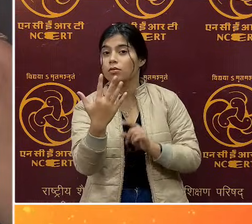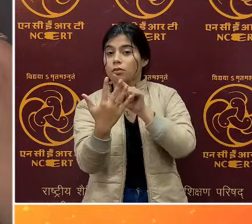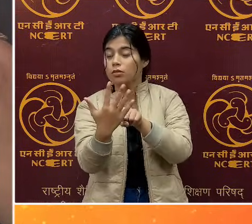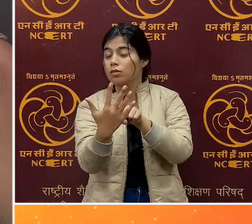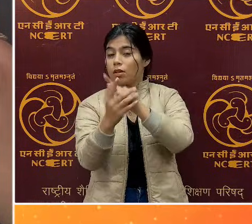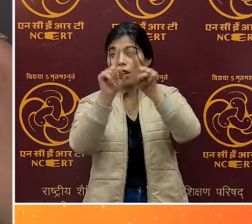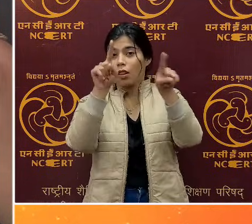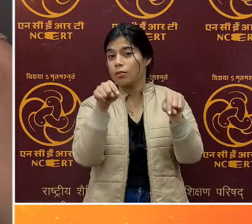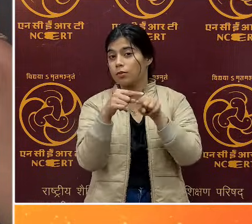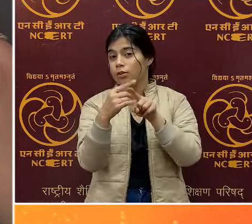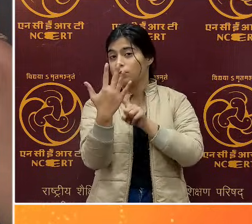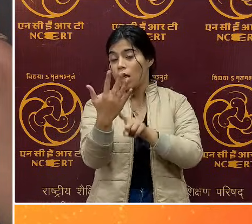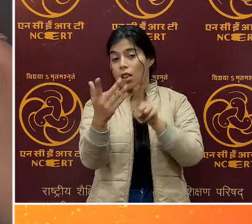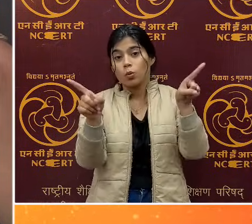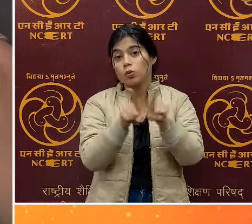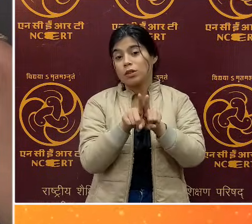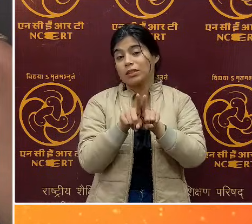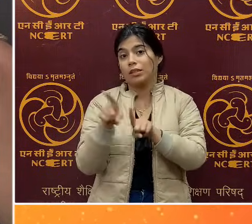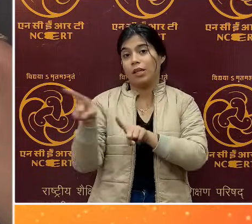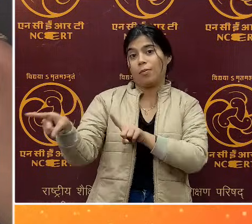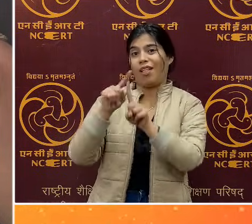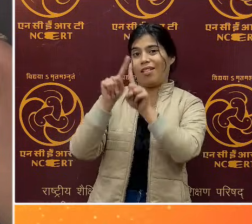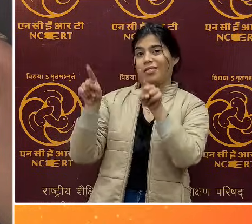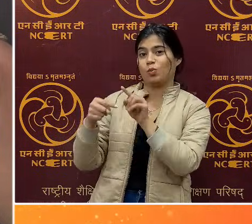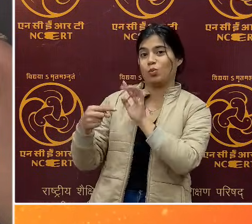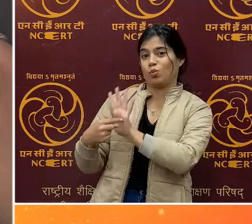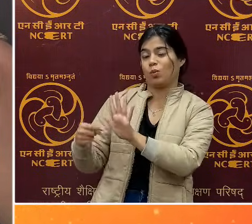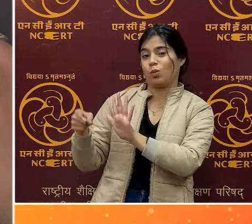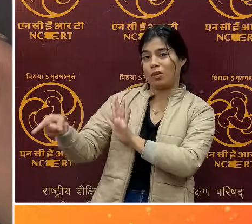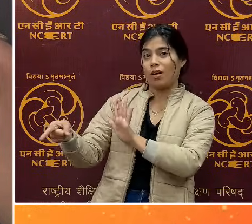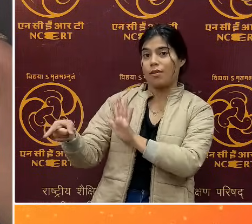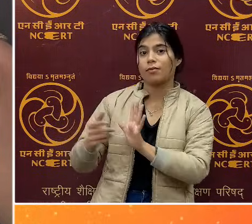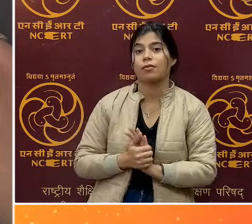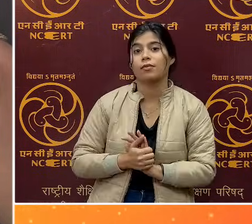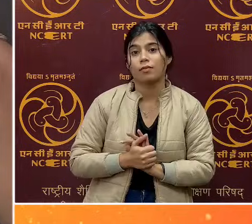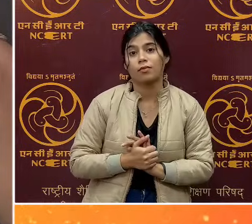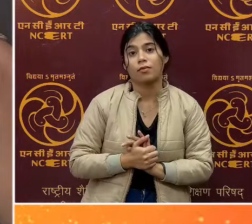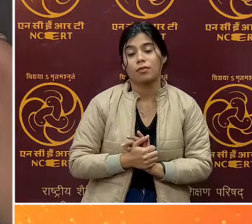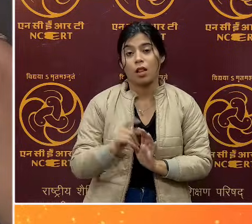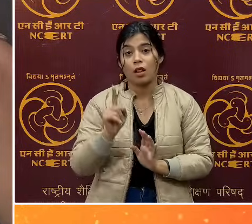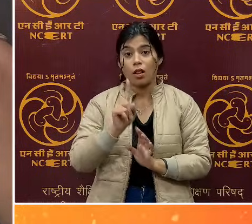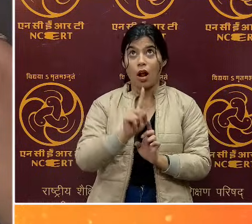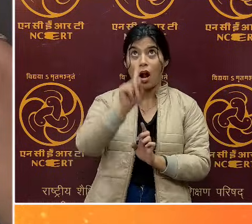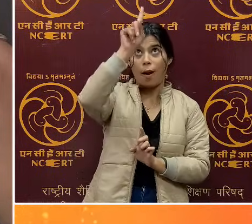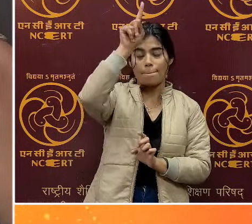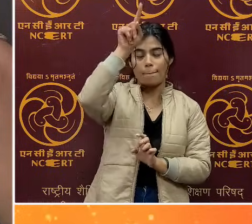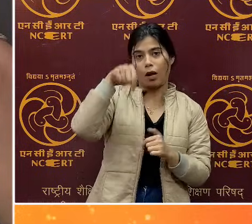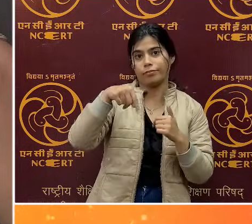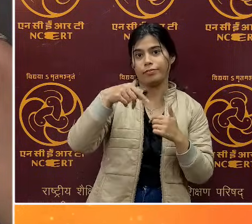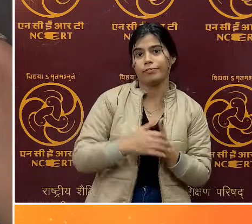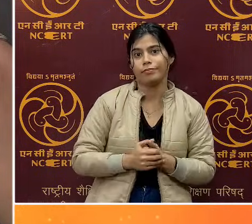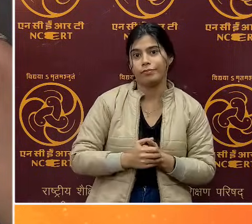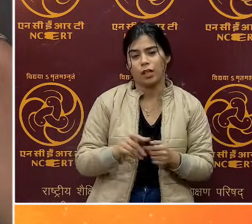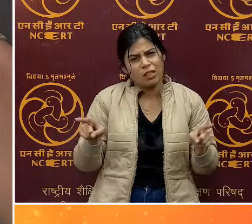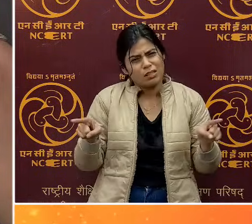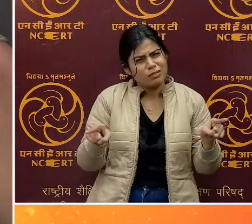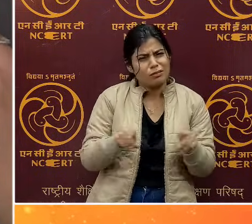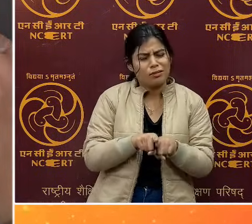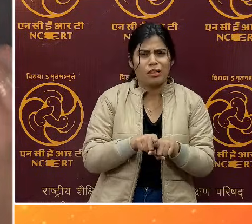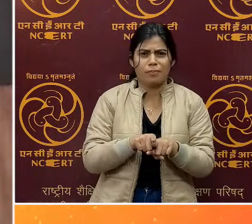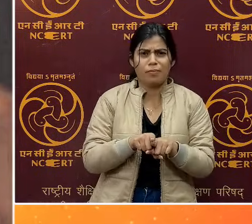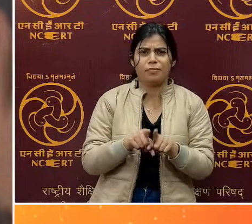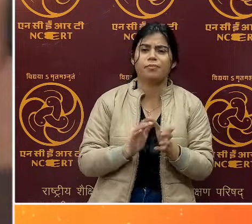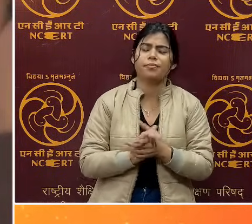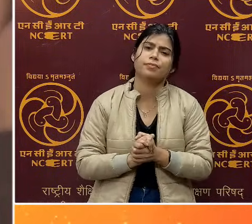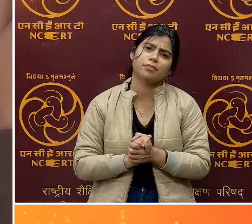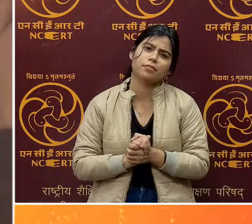be like this. Okay. This means that it is upright. It will be same. Yes. Right.